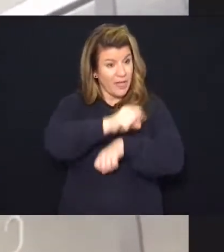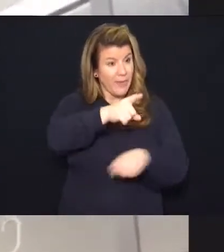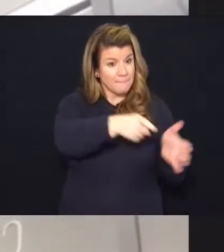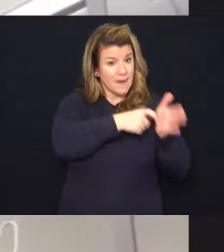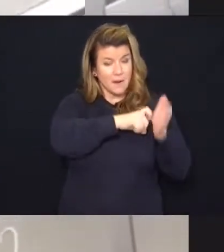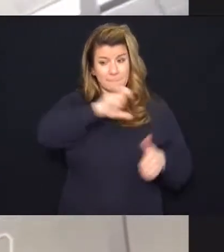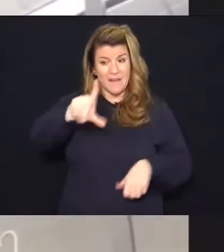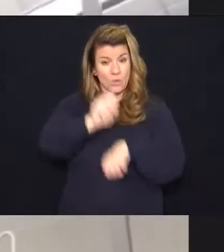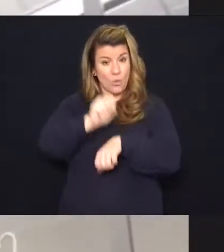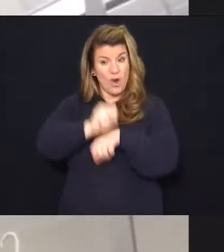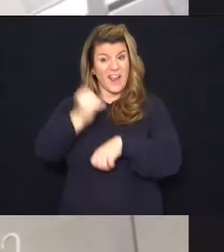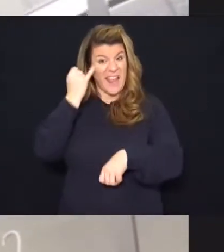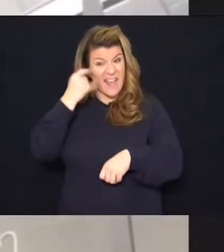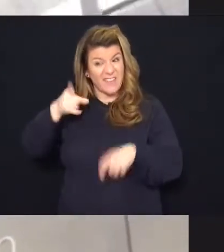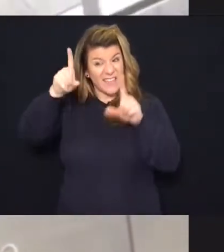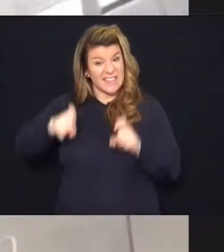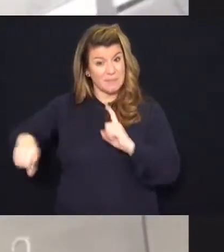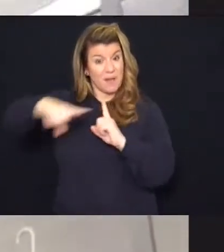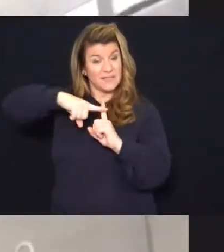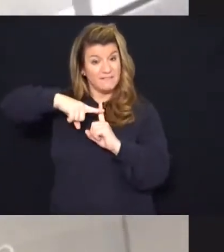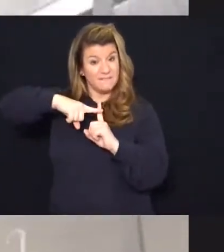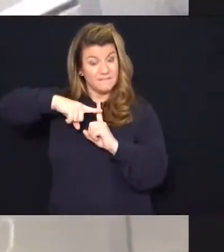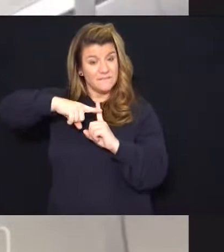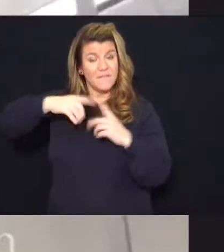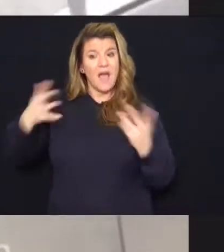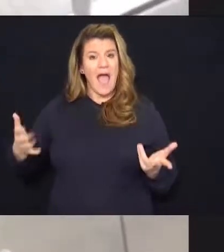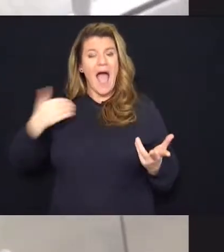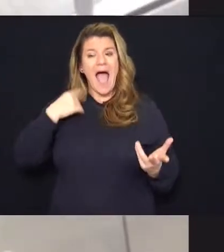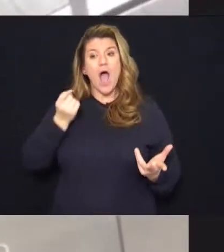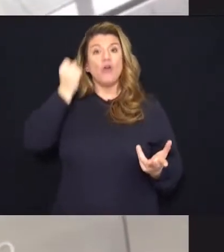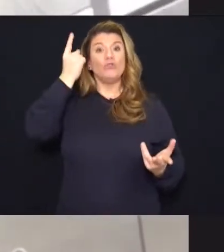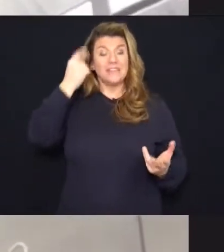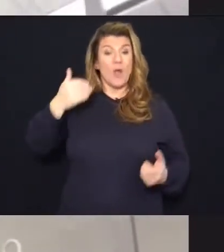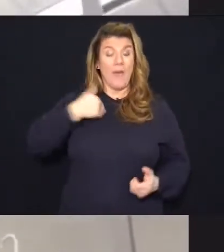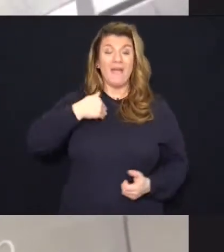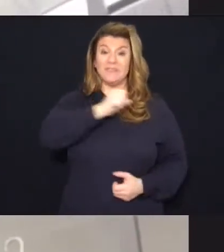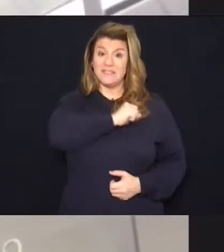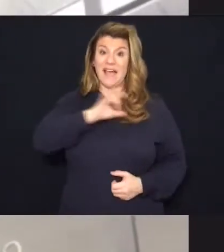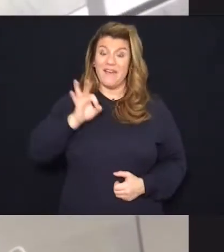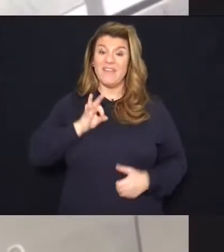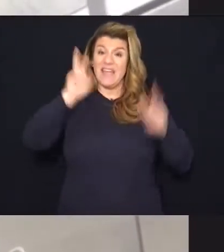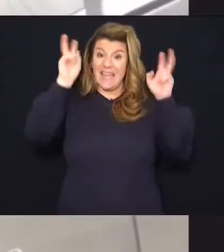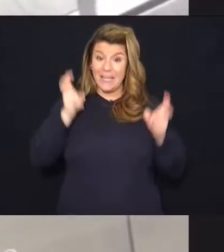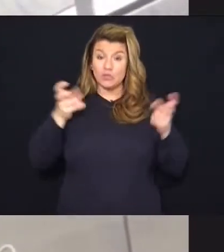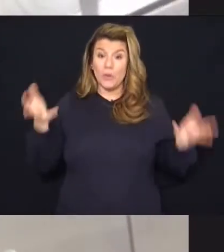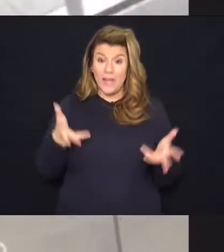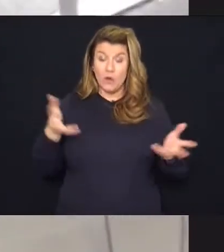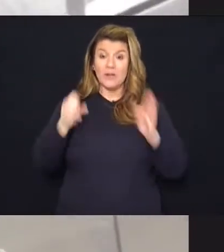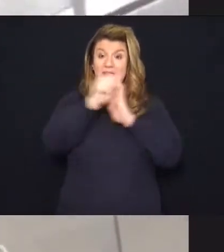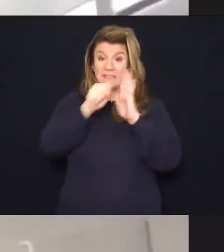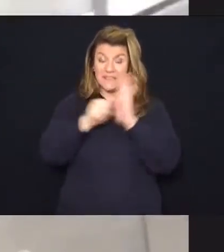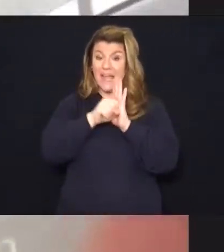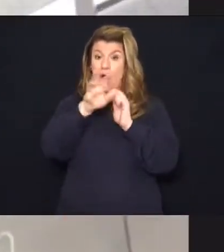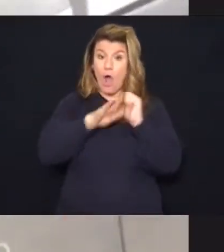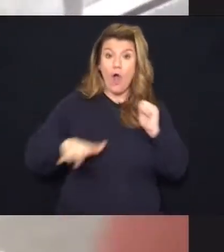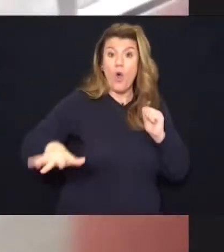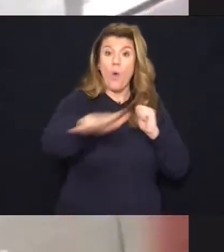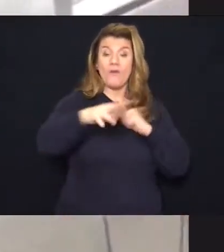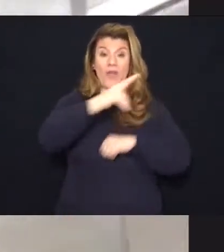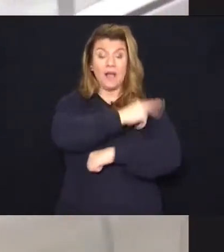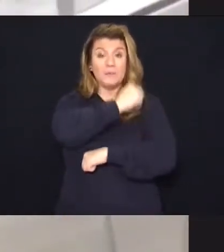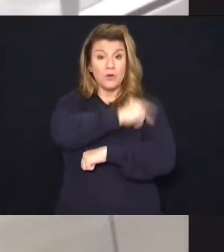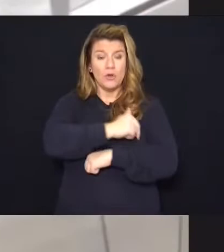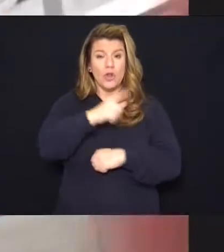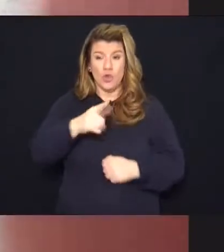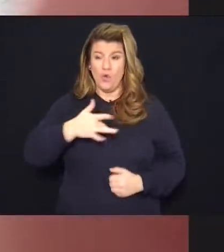back to work even though they've tested positive for COVID. I realize there's a staffing crisis across this state and across the country in our hospitals. And